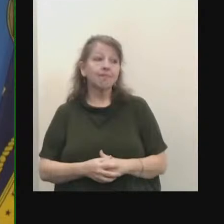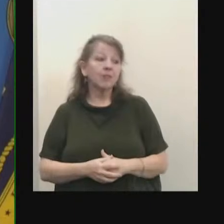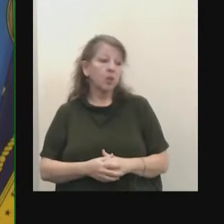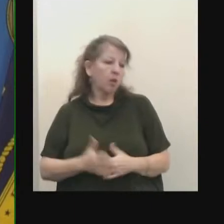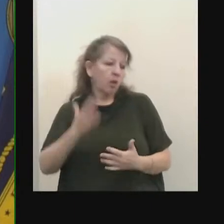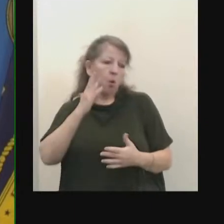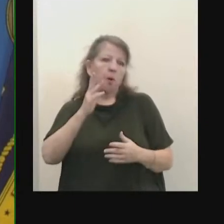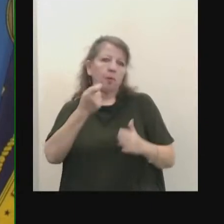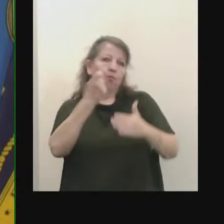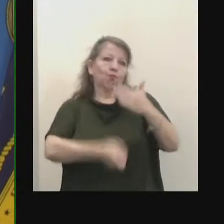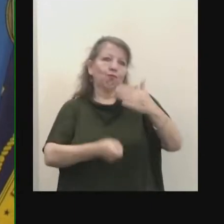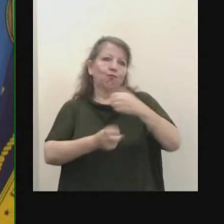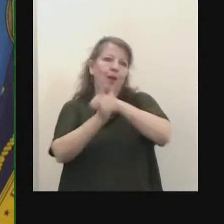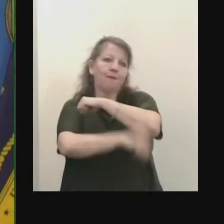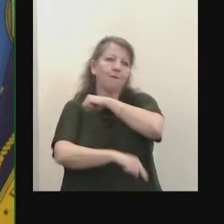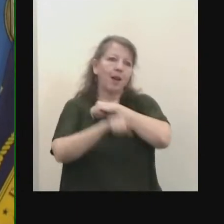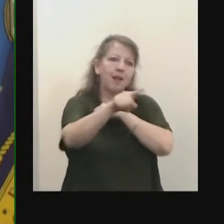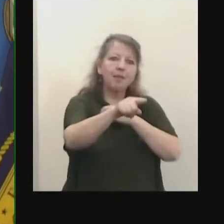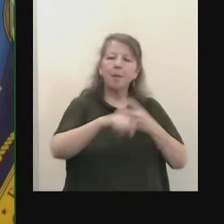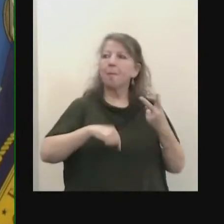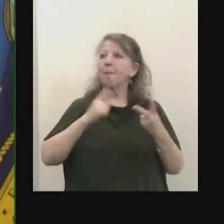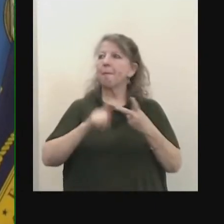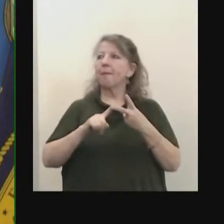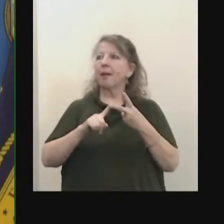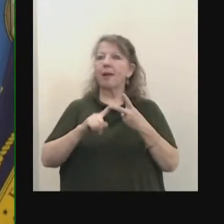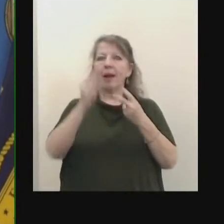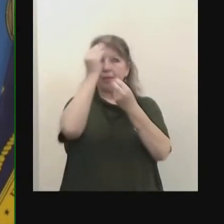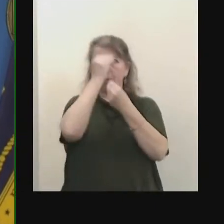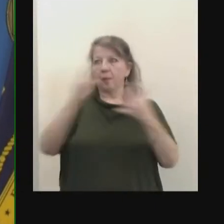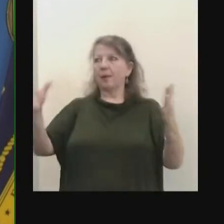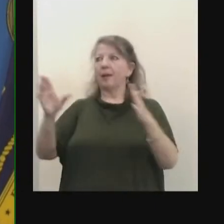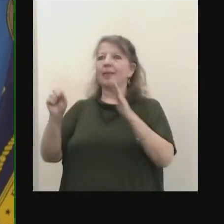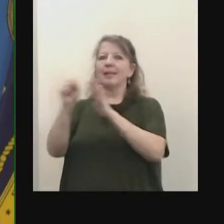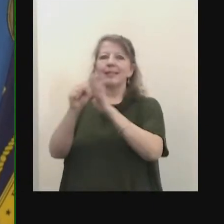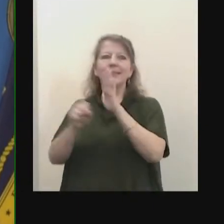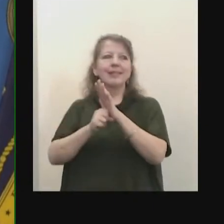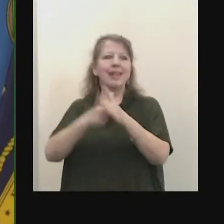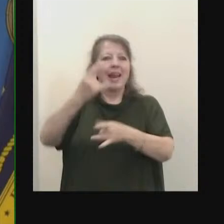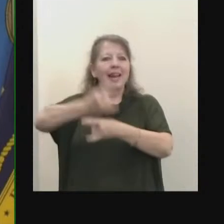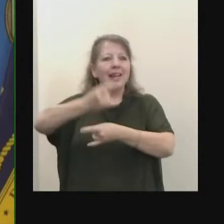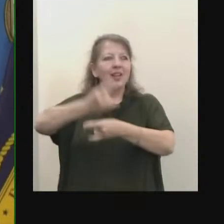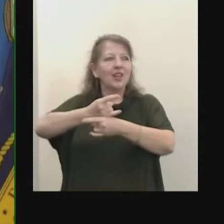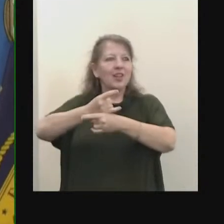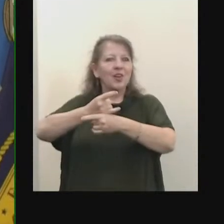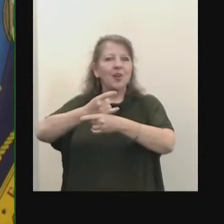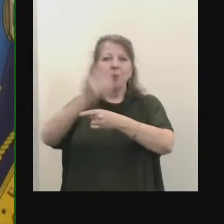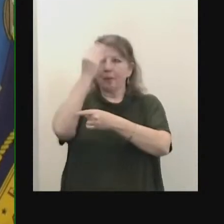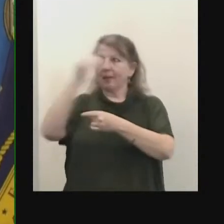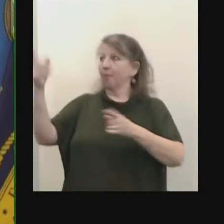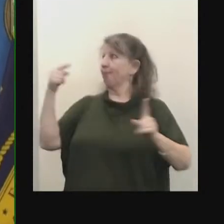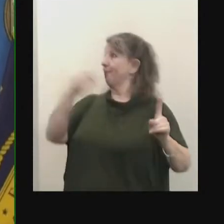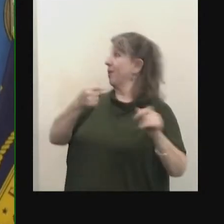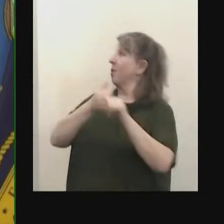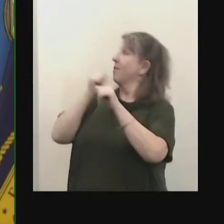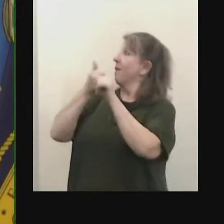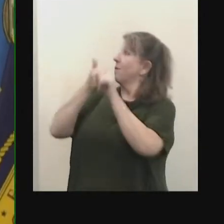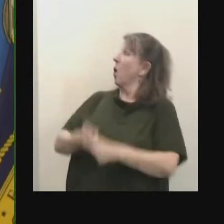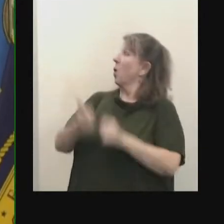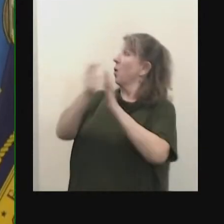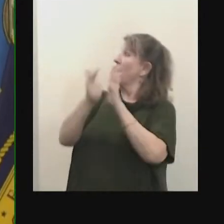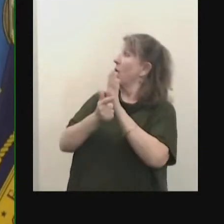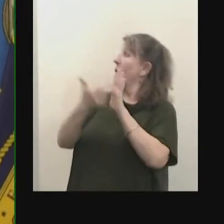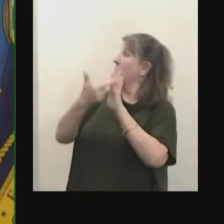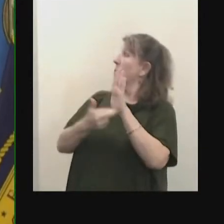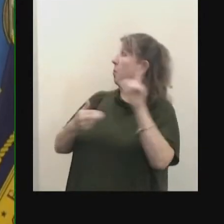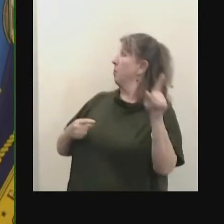fine. Information would be shared with our friends at the State Liquor Authority if they have a liquor license. So we're just hoping that the businesses understand that